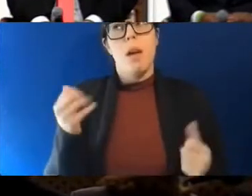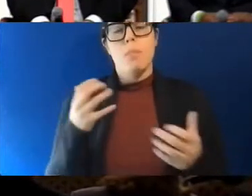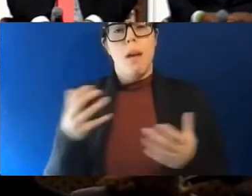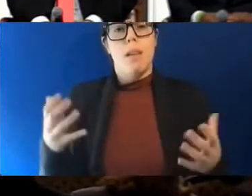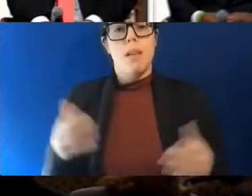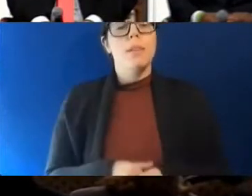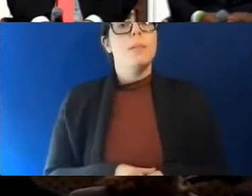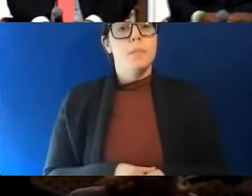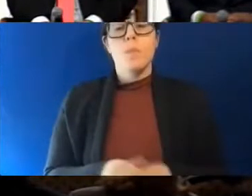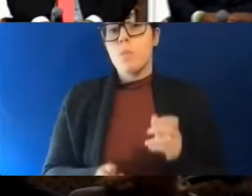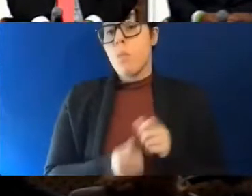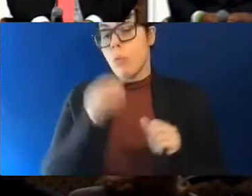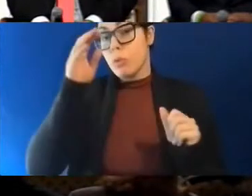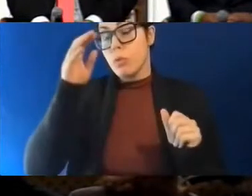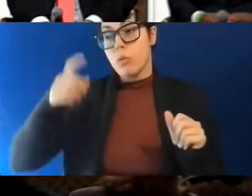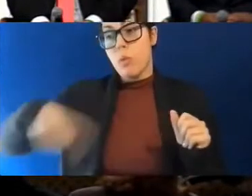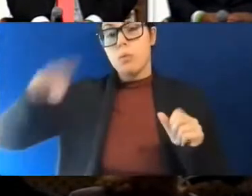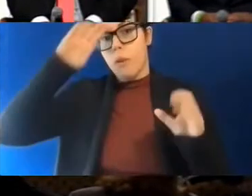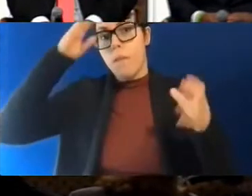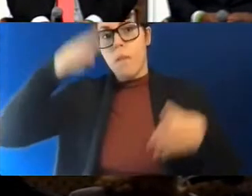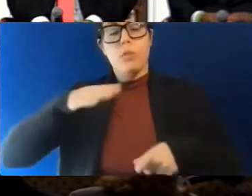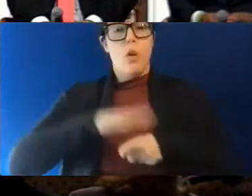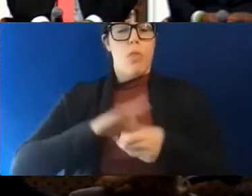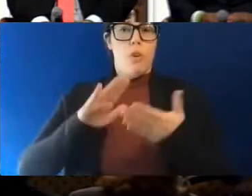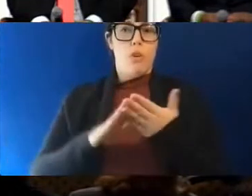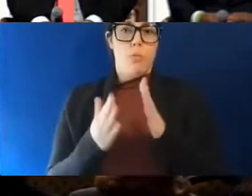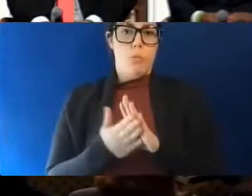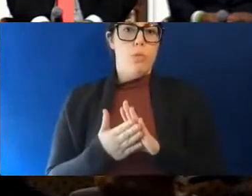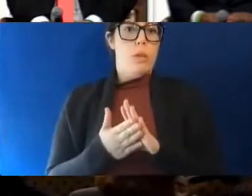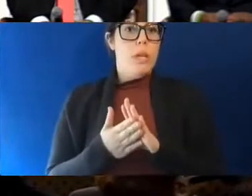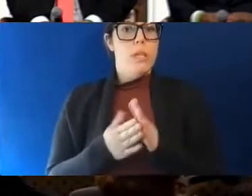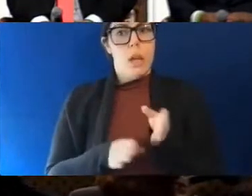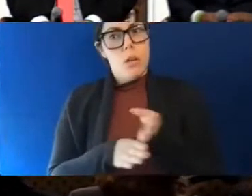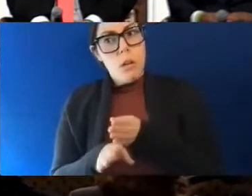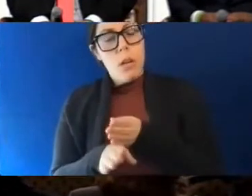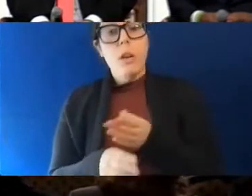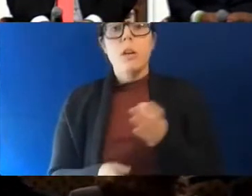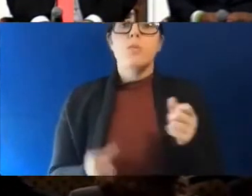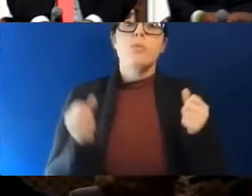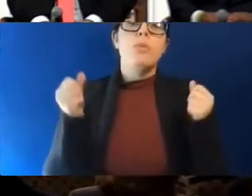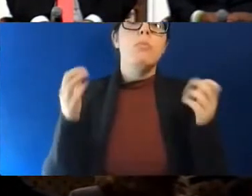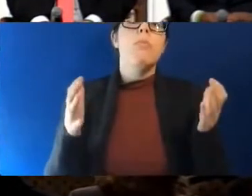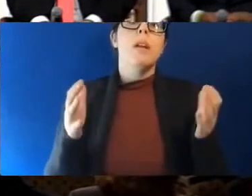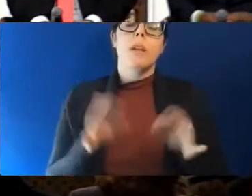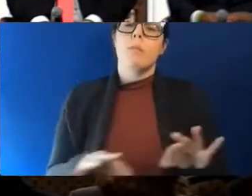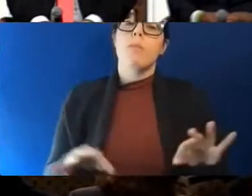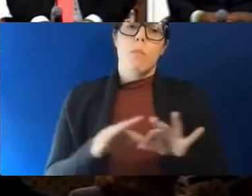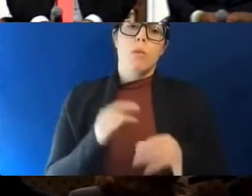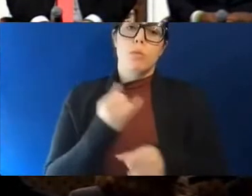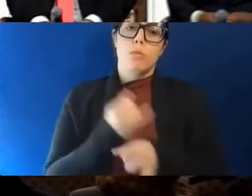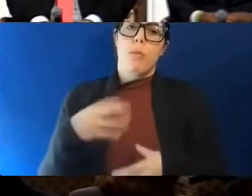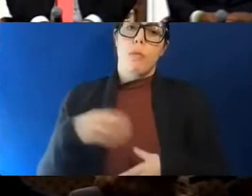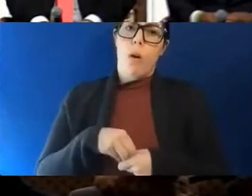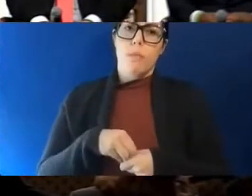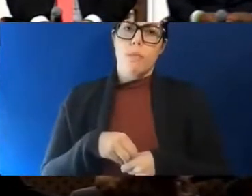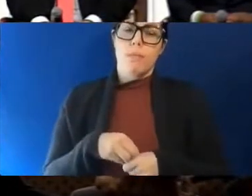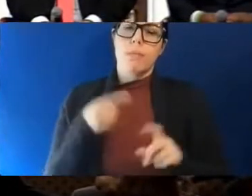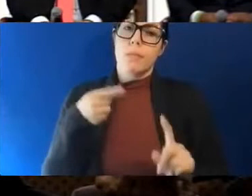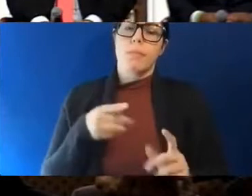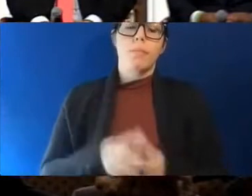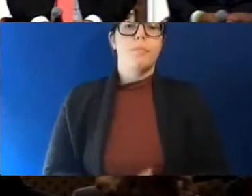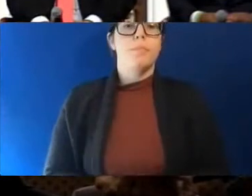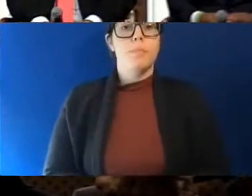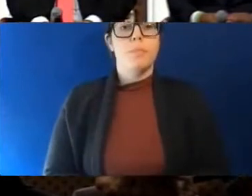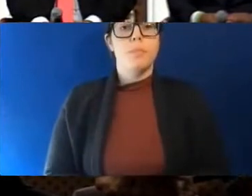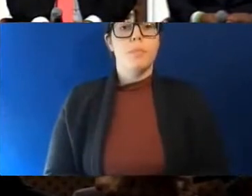the most focused on the needs of the communities that we're talking about here today, but so many important institutions. It's a